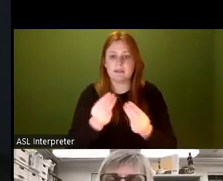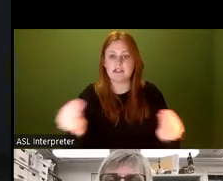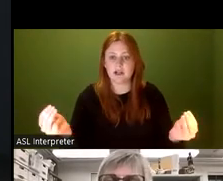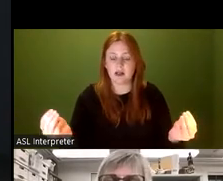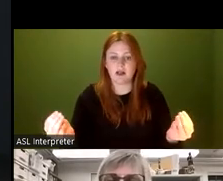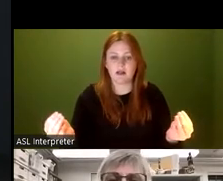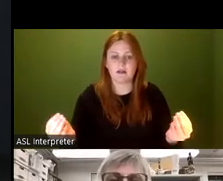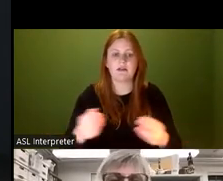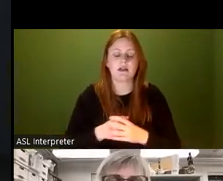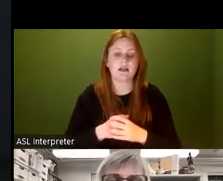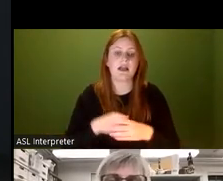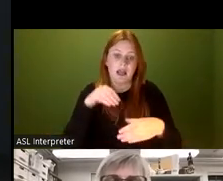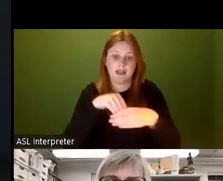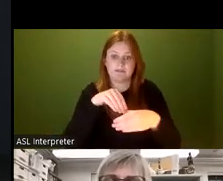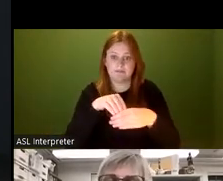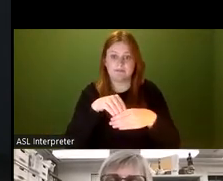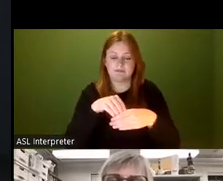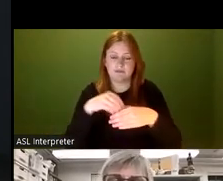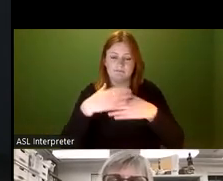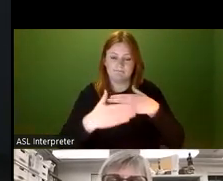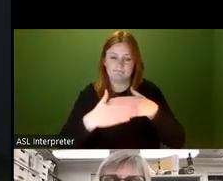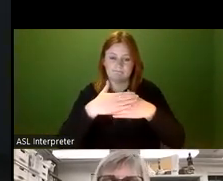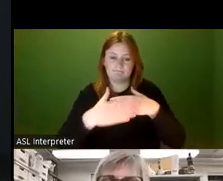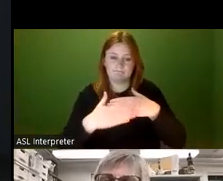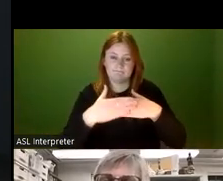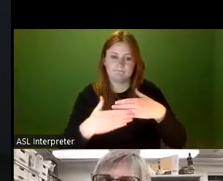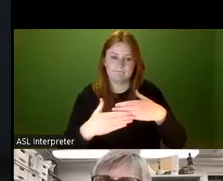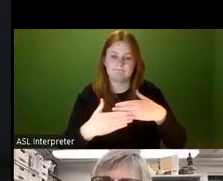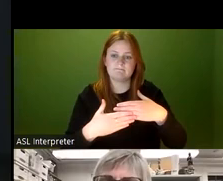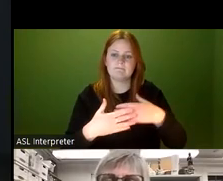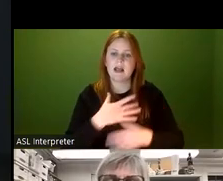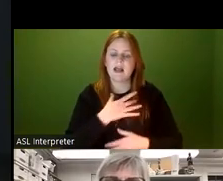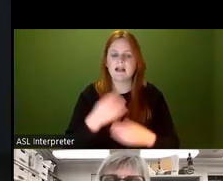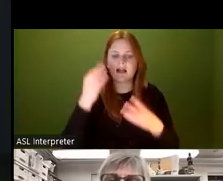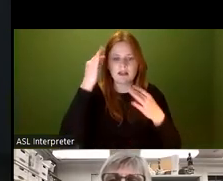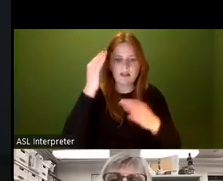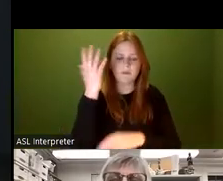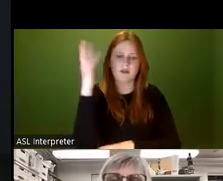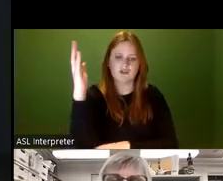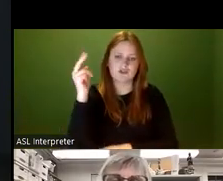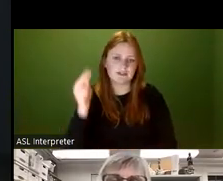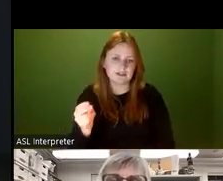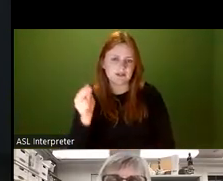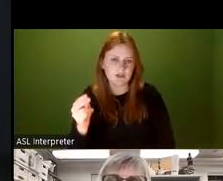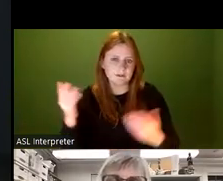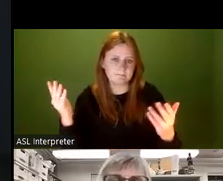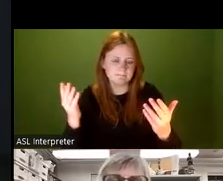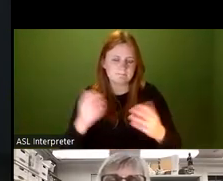imagery into that surface. I really like to think about the tree's history